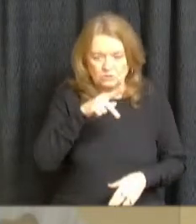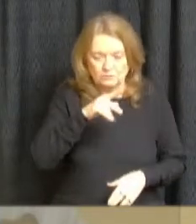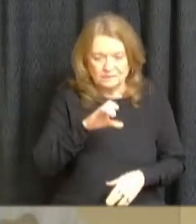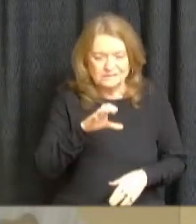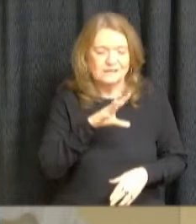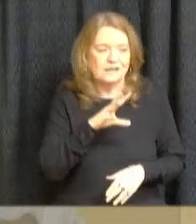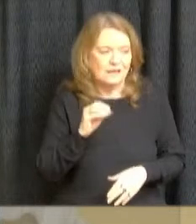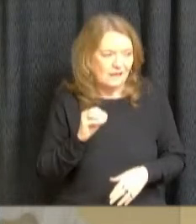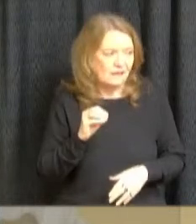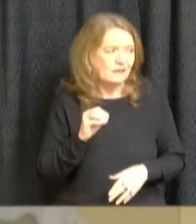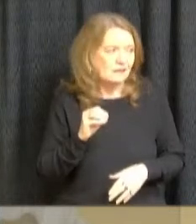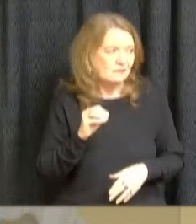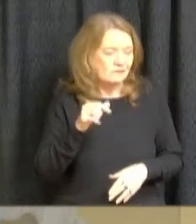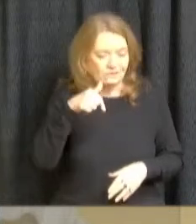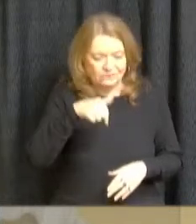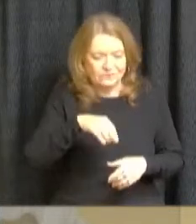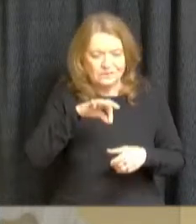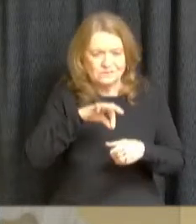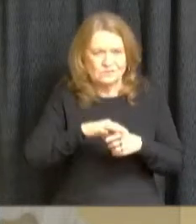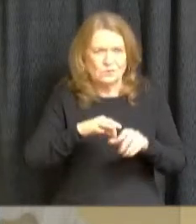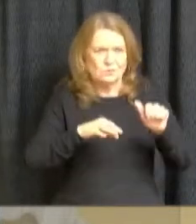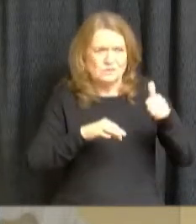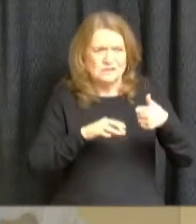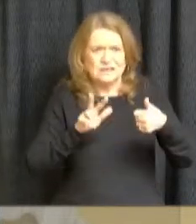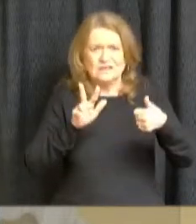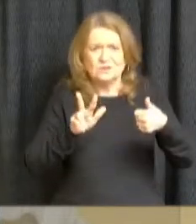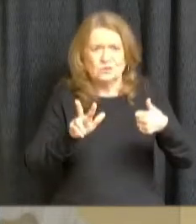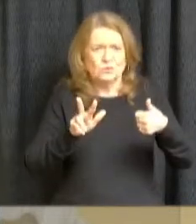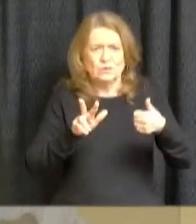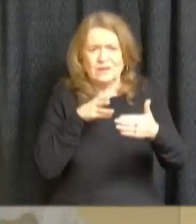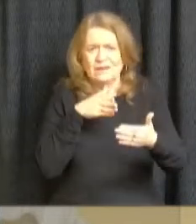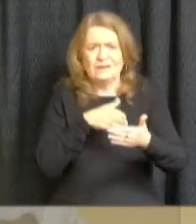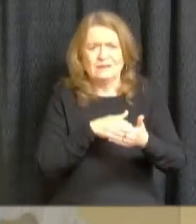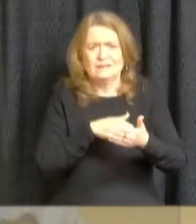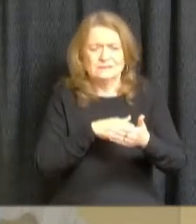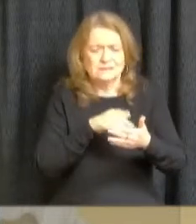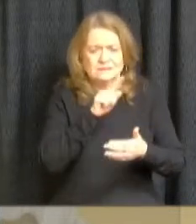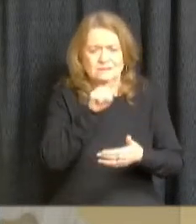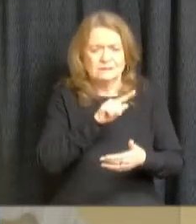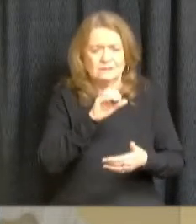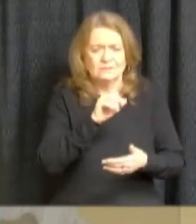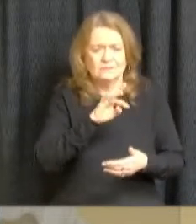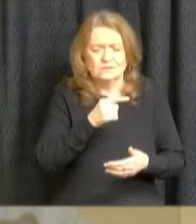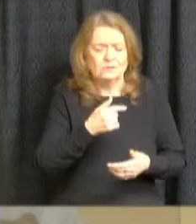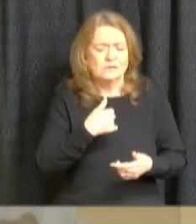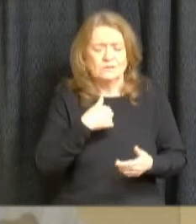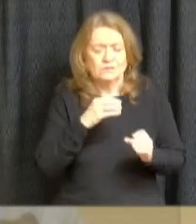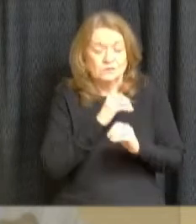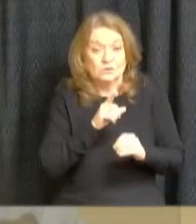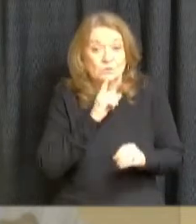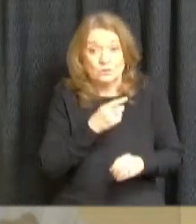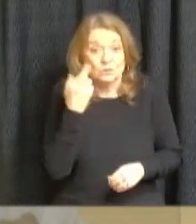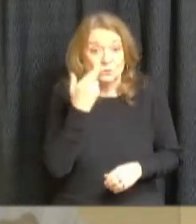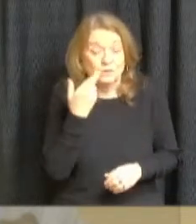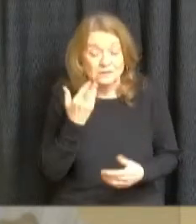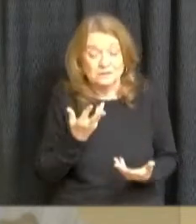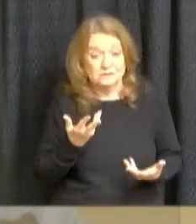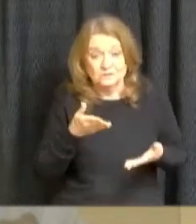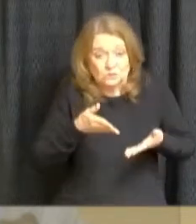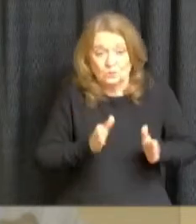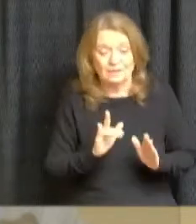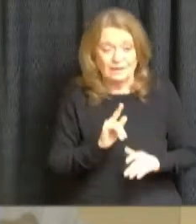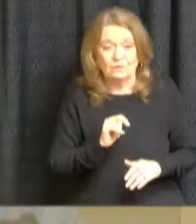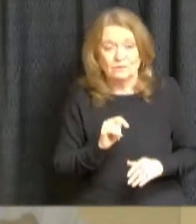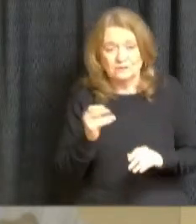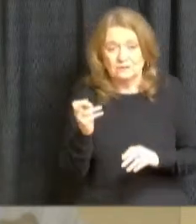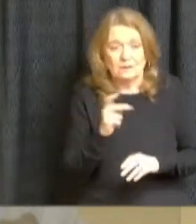well as this vote was 10-3 against the zoning. So there's no real reason to allow it